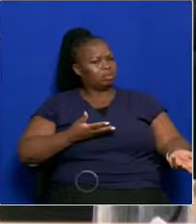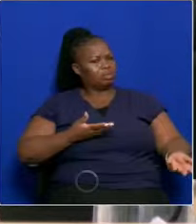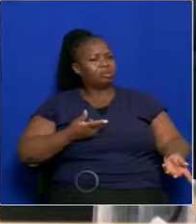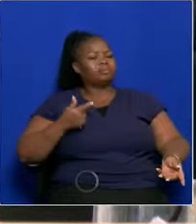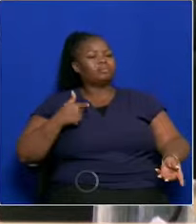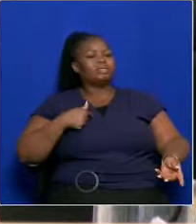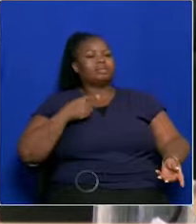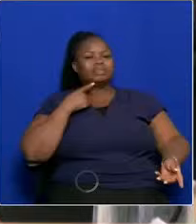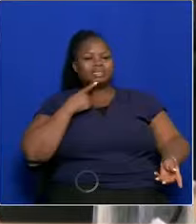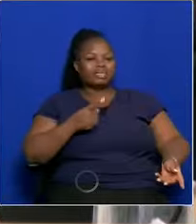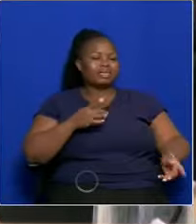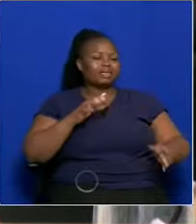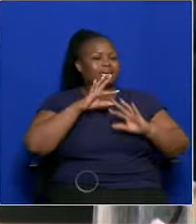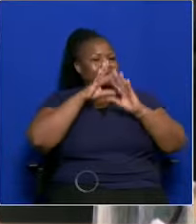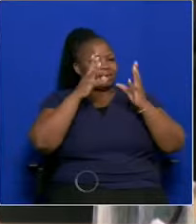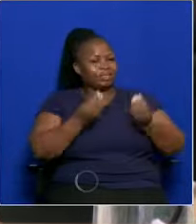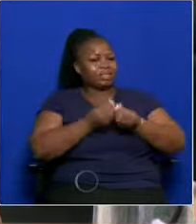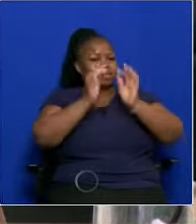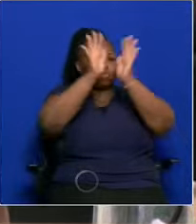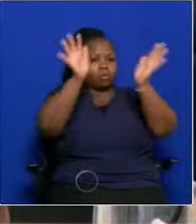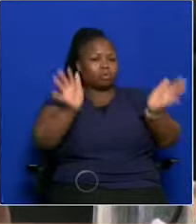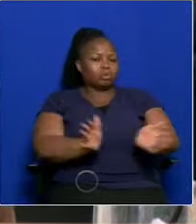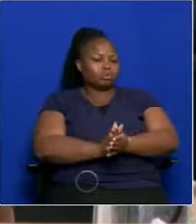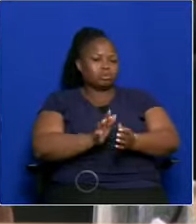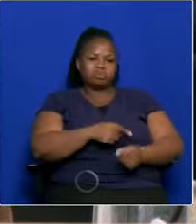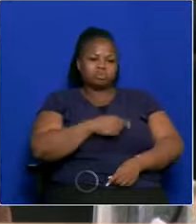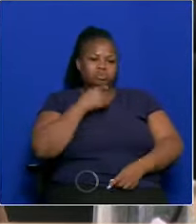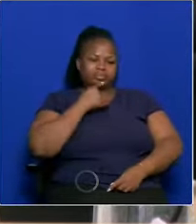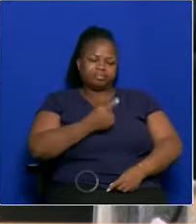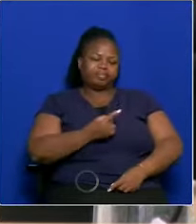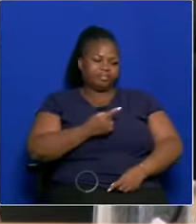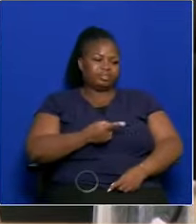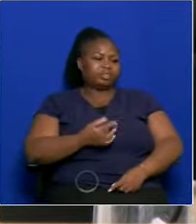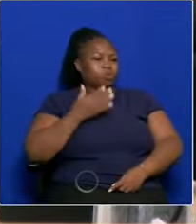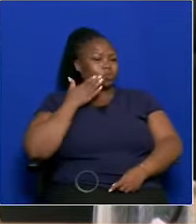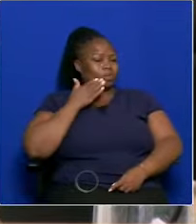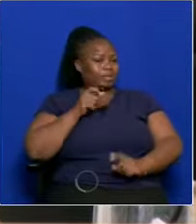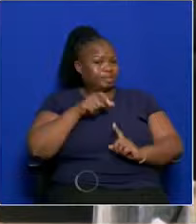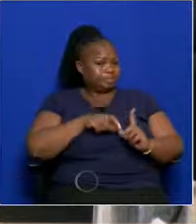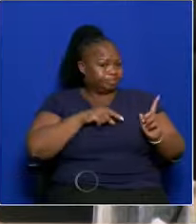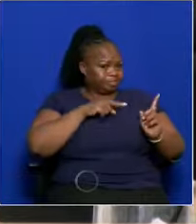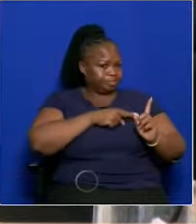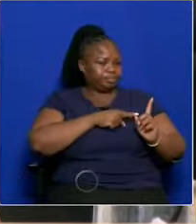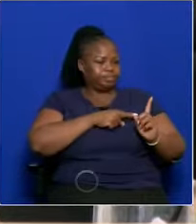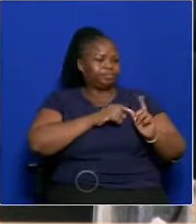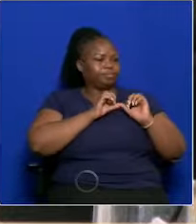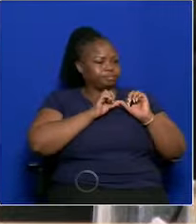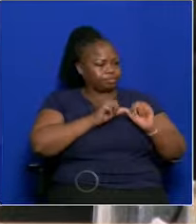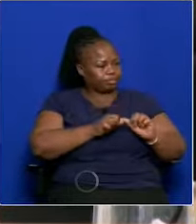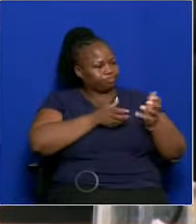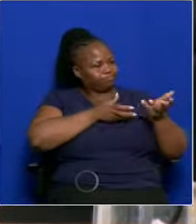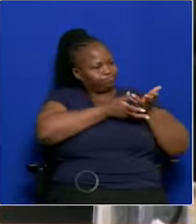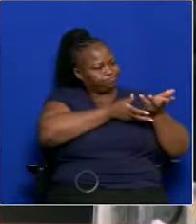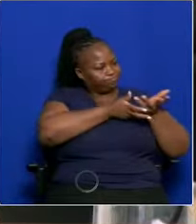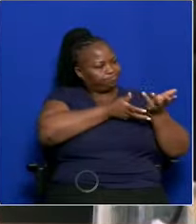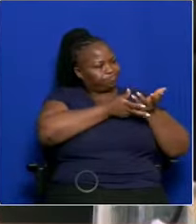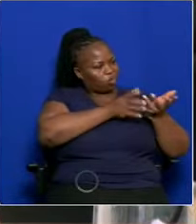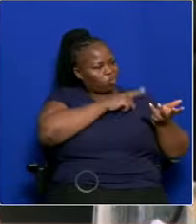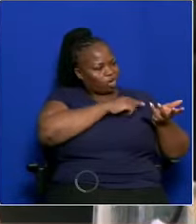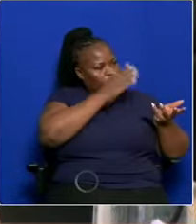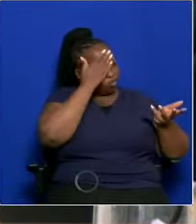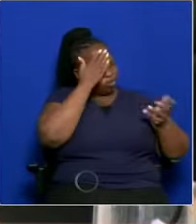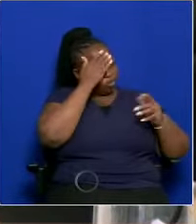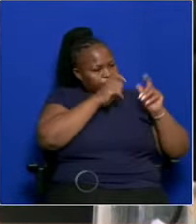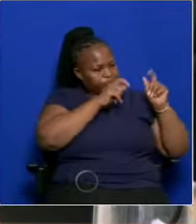everything holistically. You say after that person, you continue to talk to him because he knows people, he knows places,